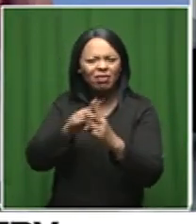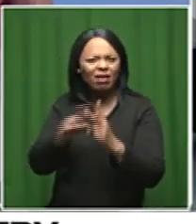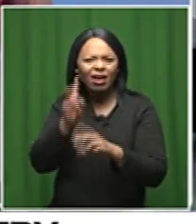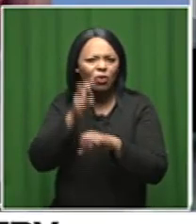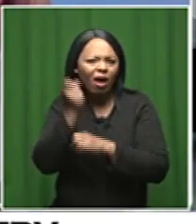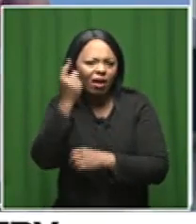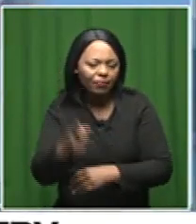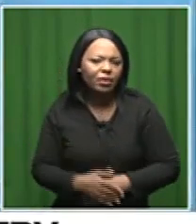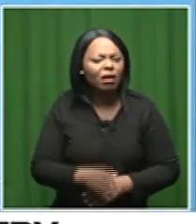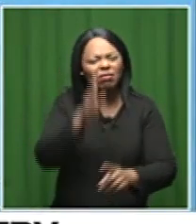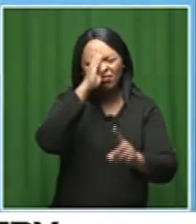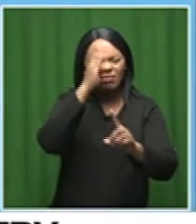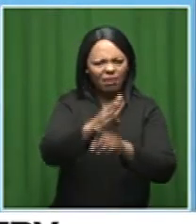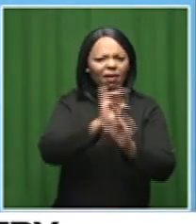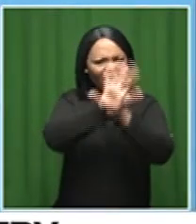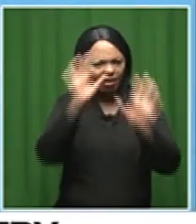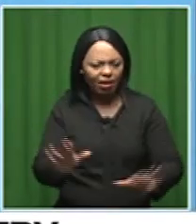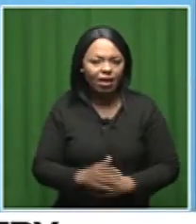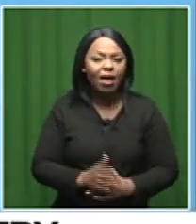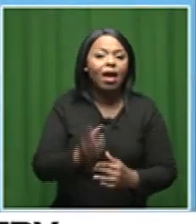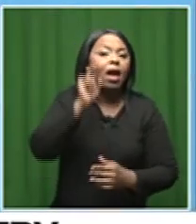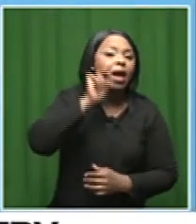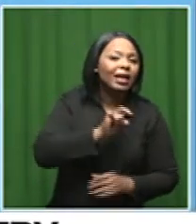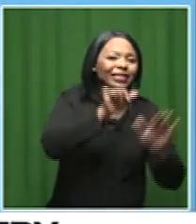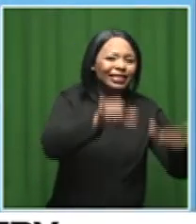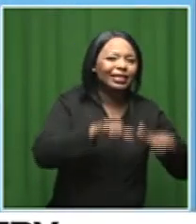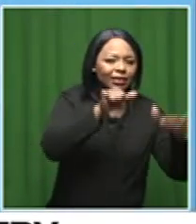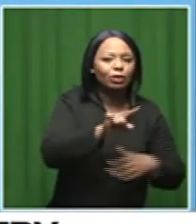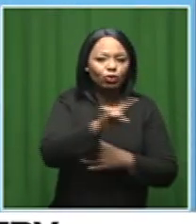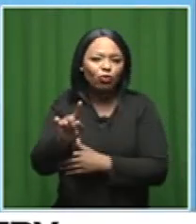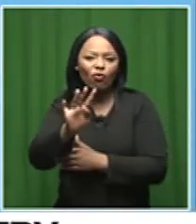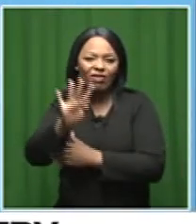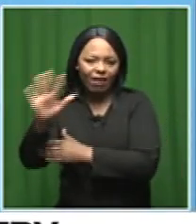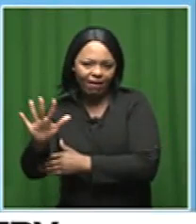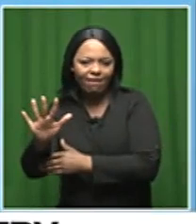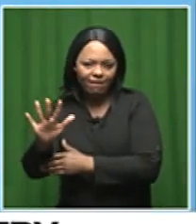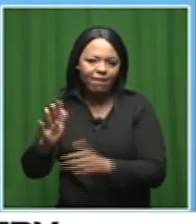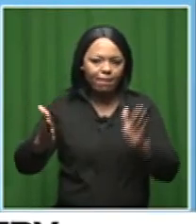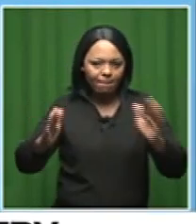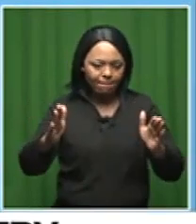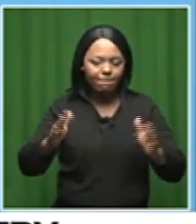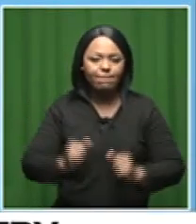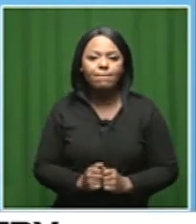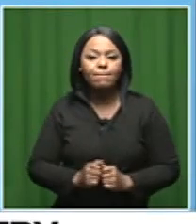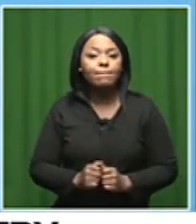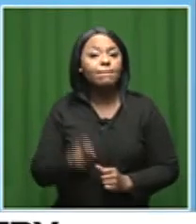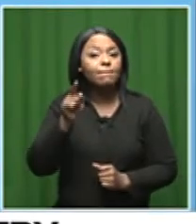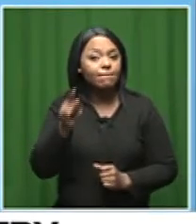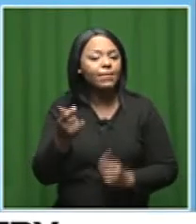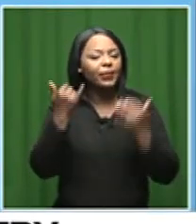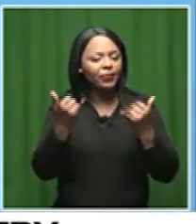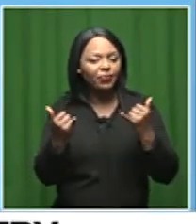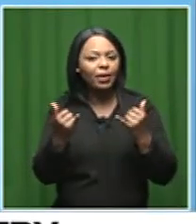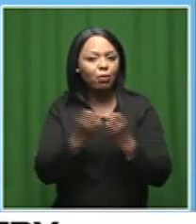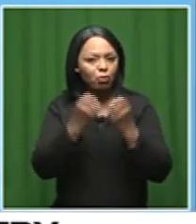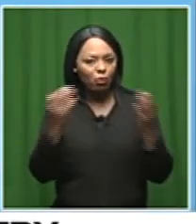It's actually straightforward. You have to be between the age of 16 to 45. We have noticed that it yields a better outcome